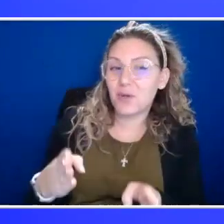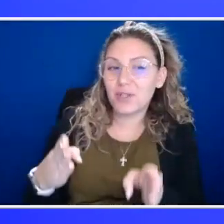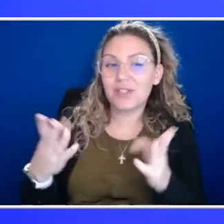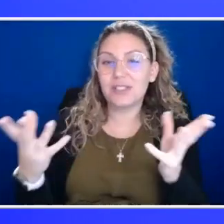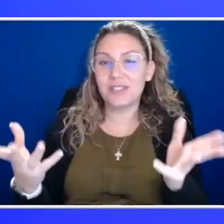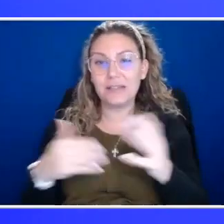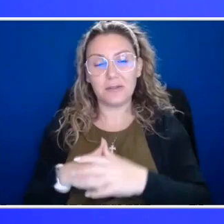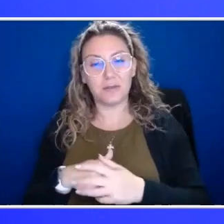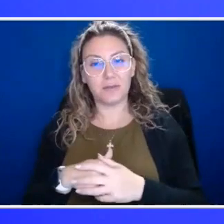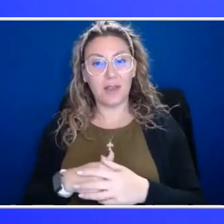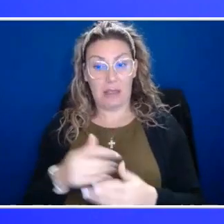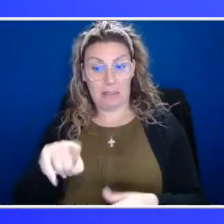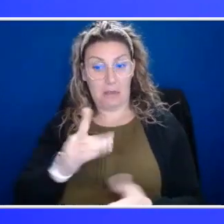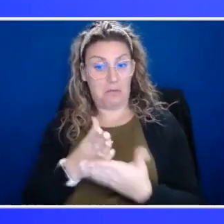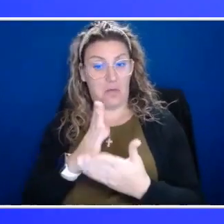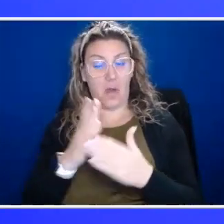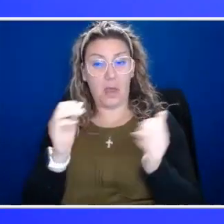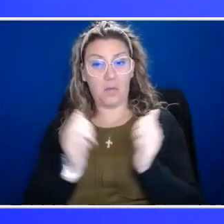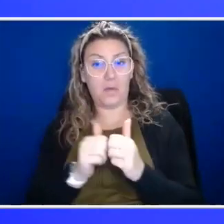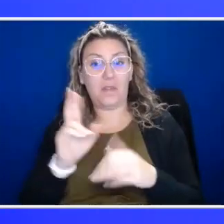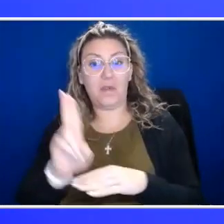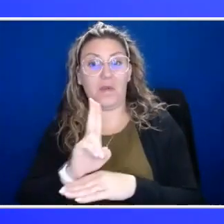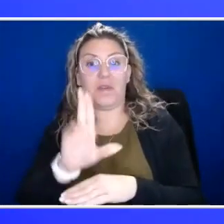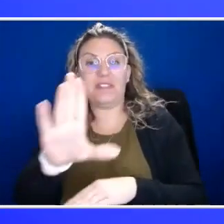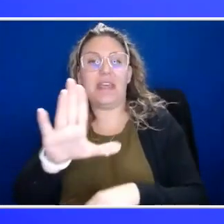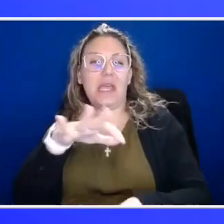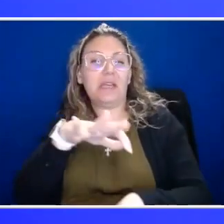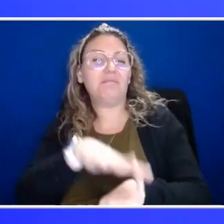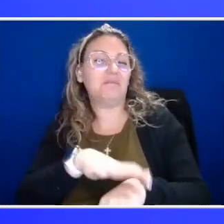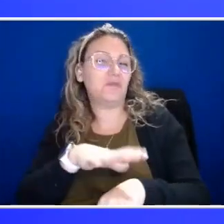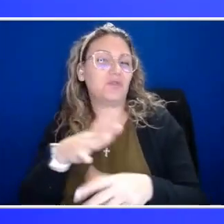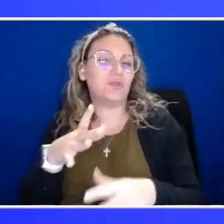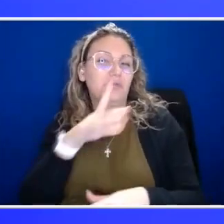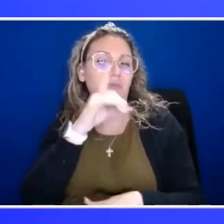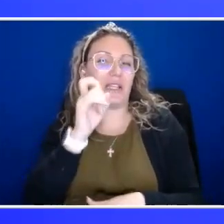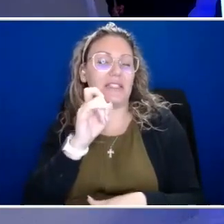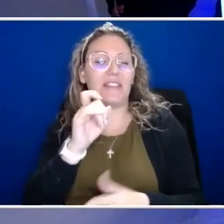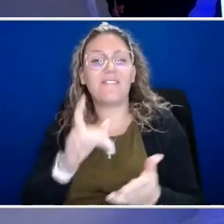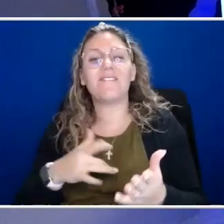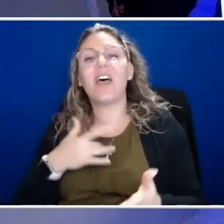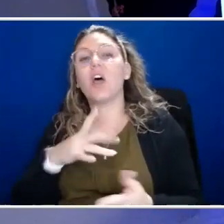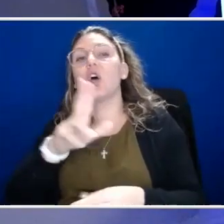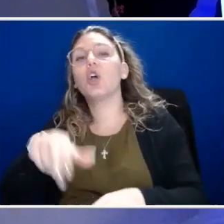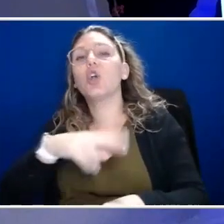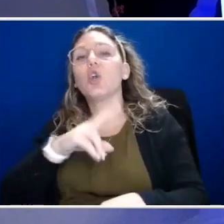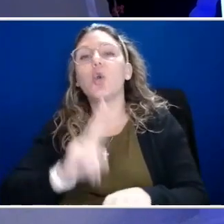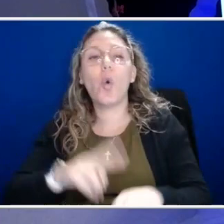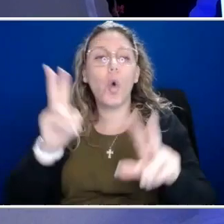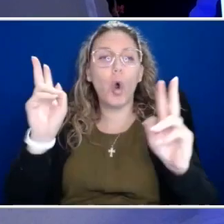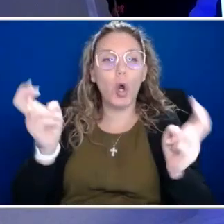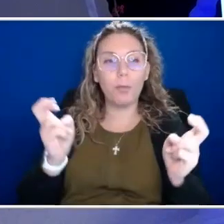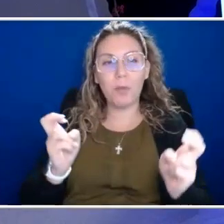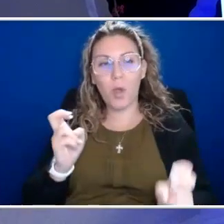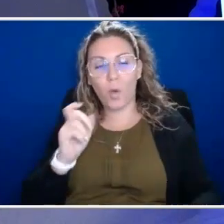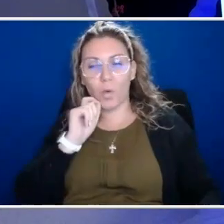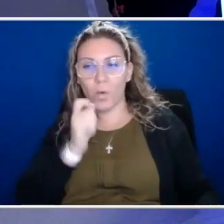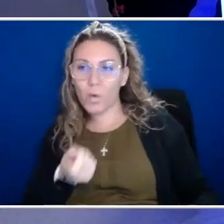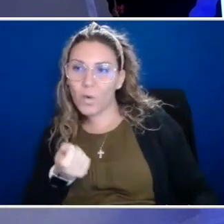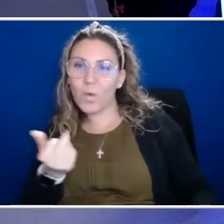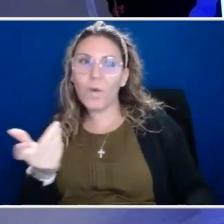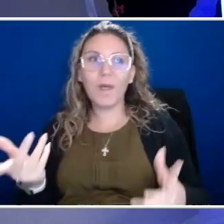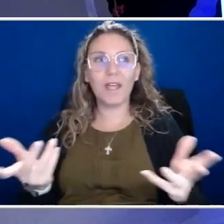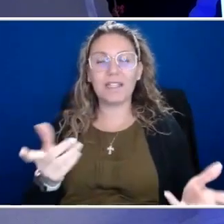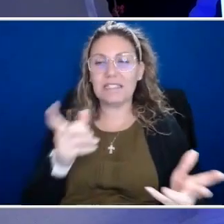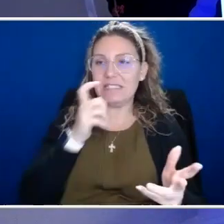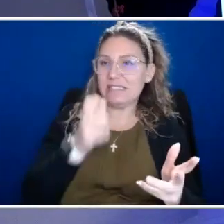okay with wearing that particular piece of jewelry because it felt normal. It felt normal. It Right. felt cool. It felt like it wasn't, you're not going to have big